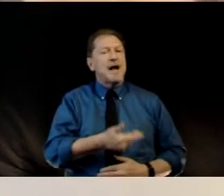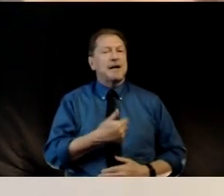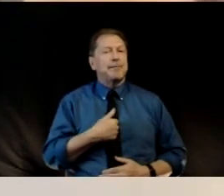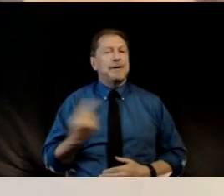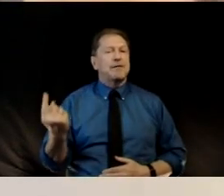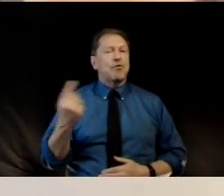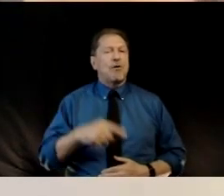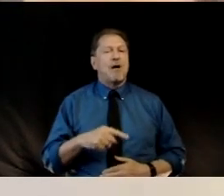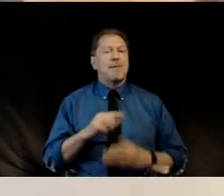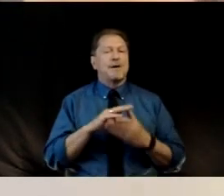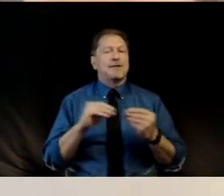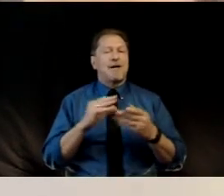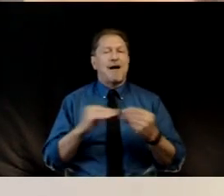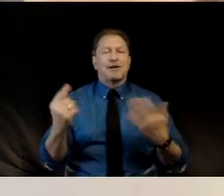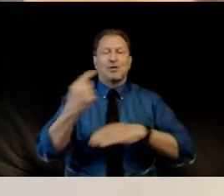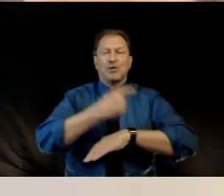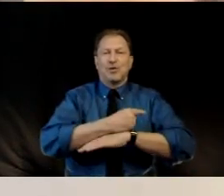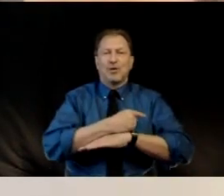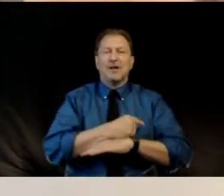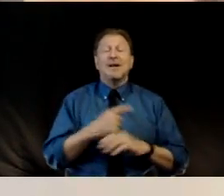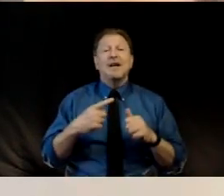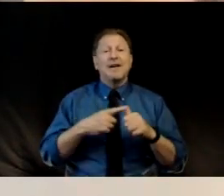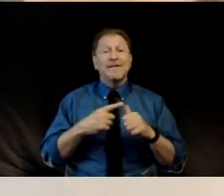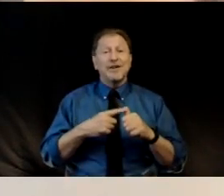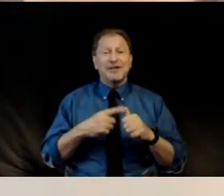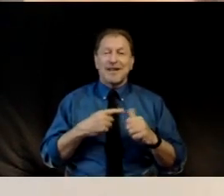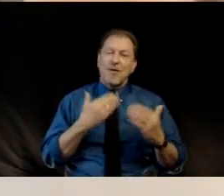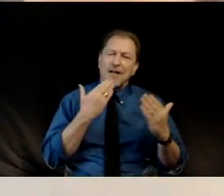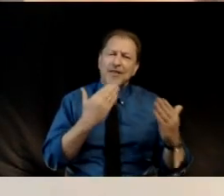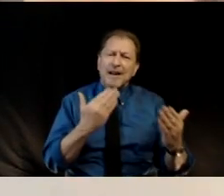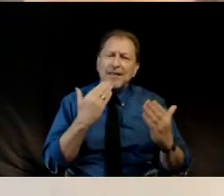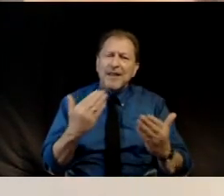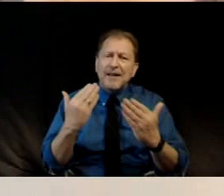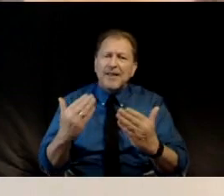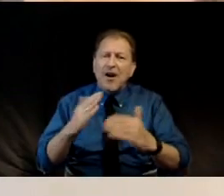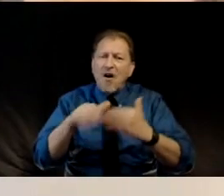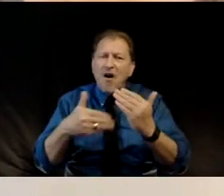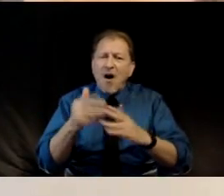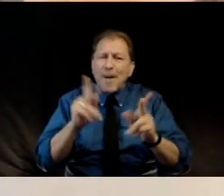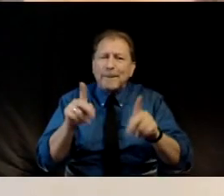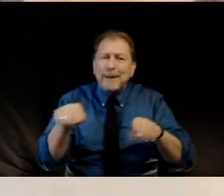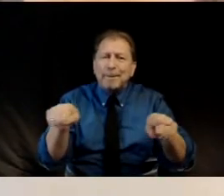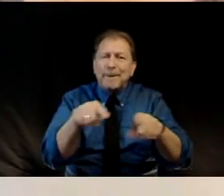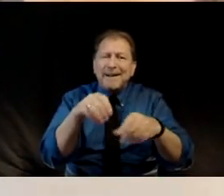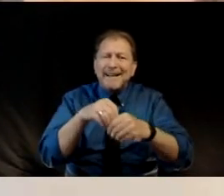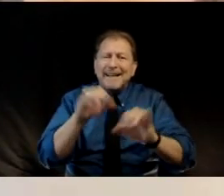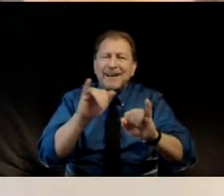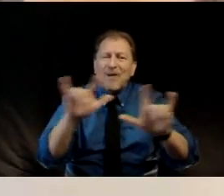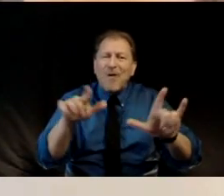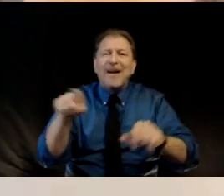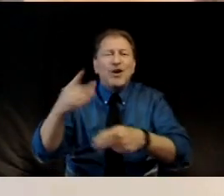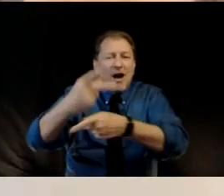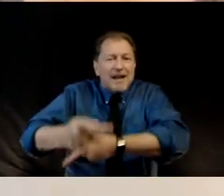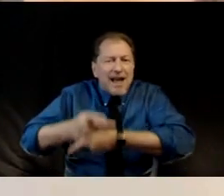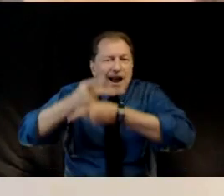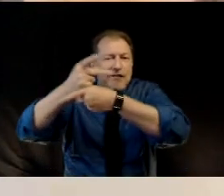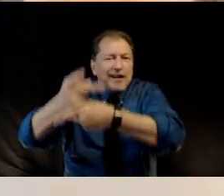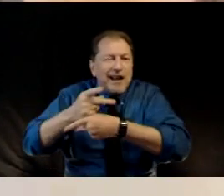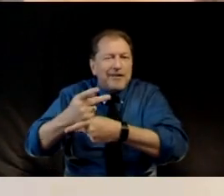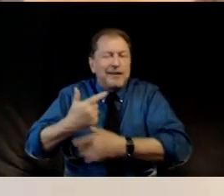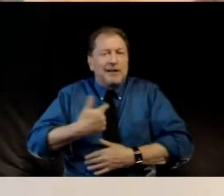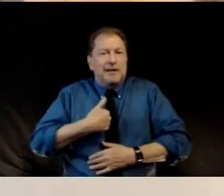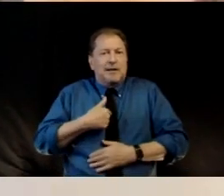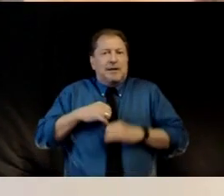First of all, I want to thank all of you Illinoisans for being sensible, cautious, and selfless in the way that